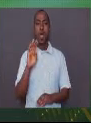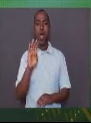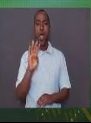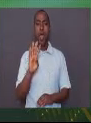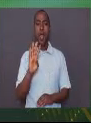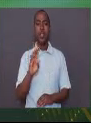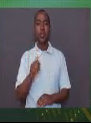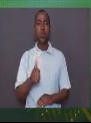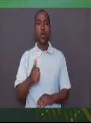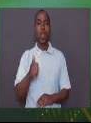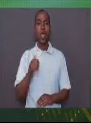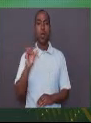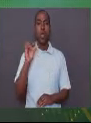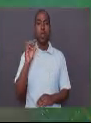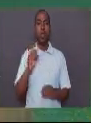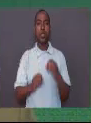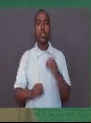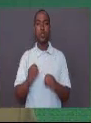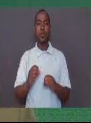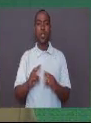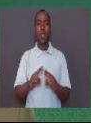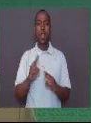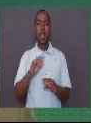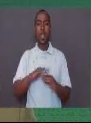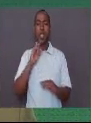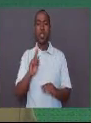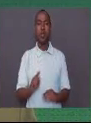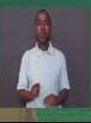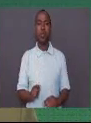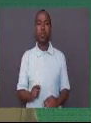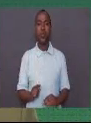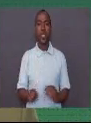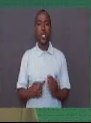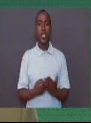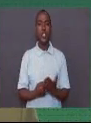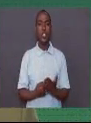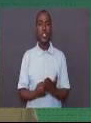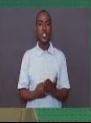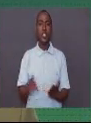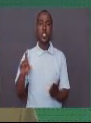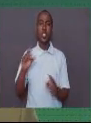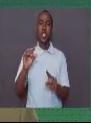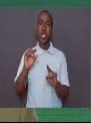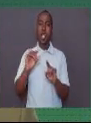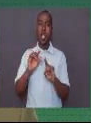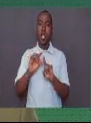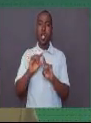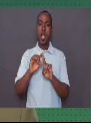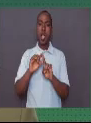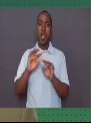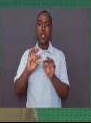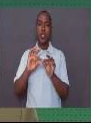main microorganisms. We are going to review the definitions of